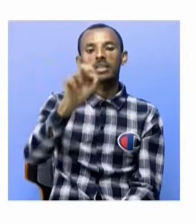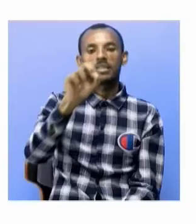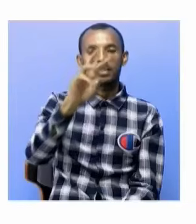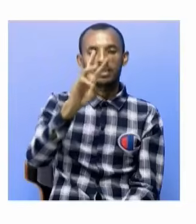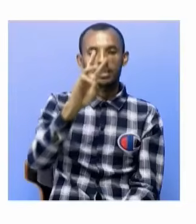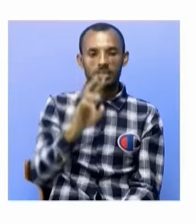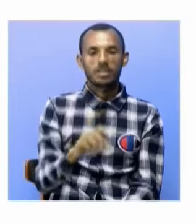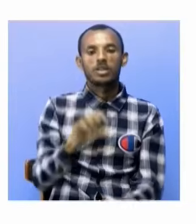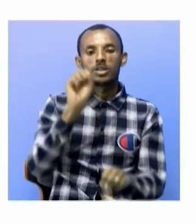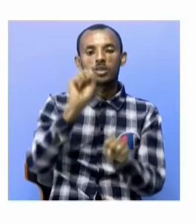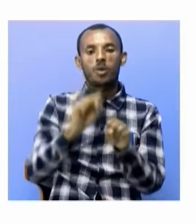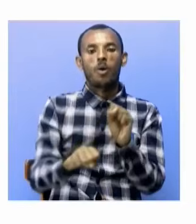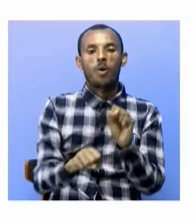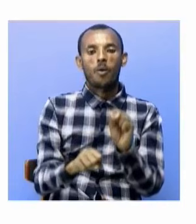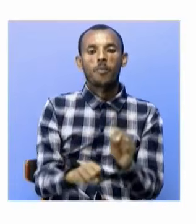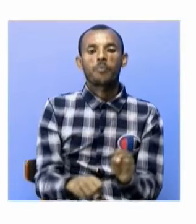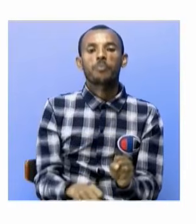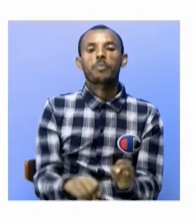So